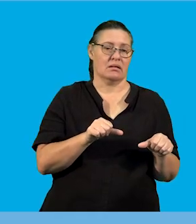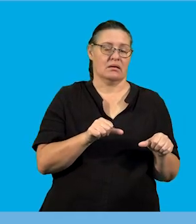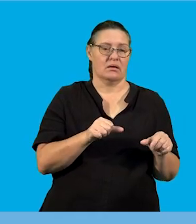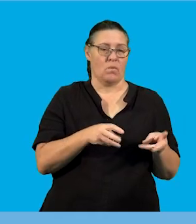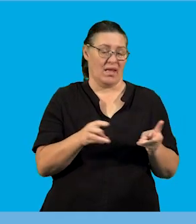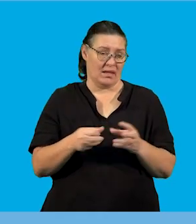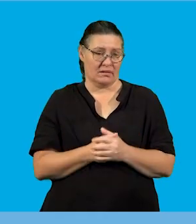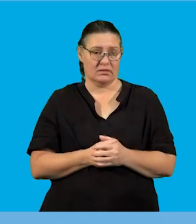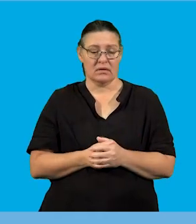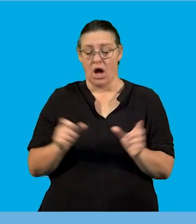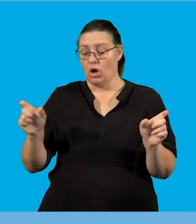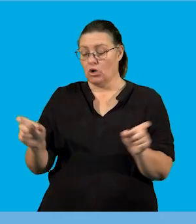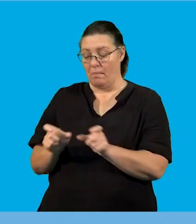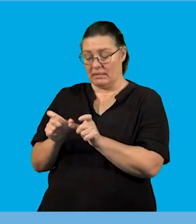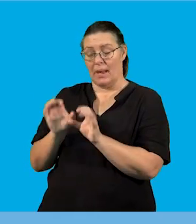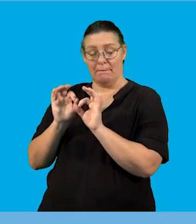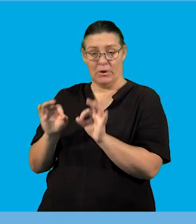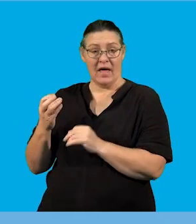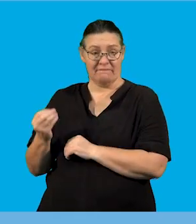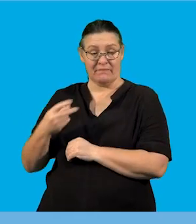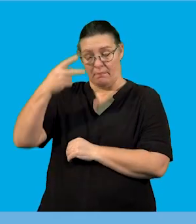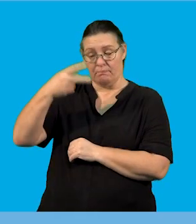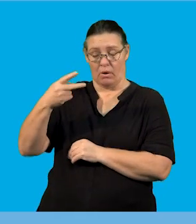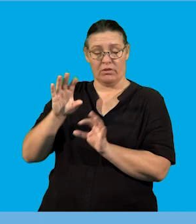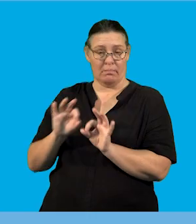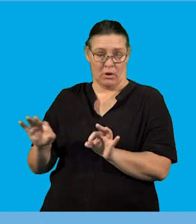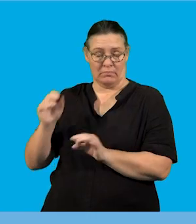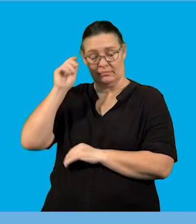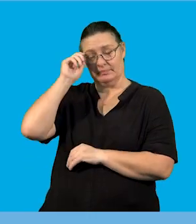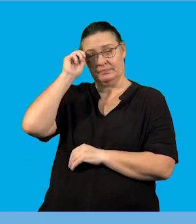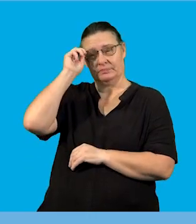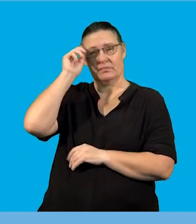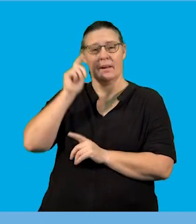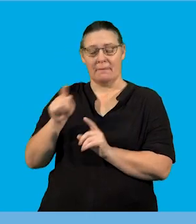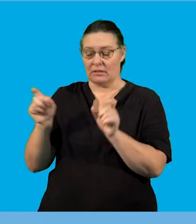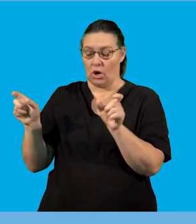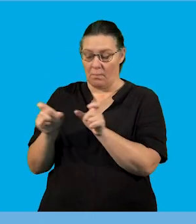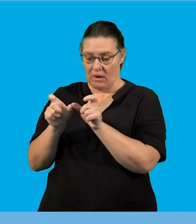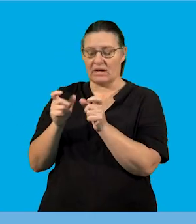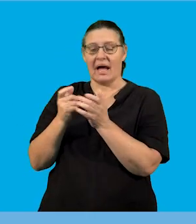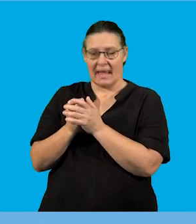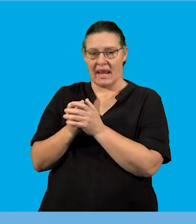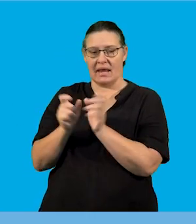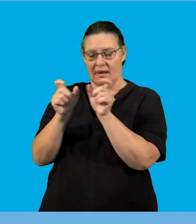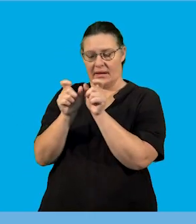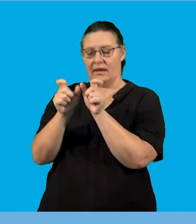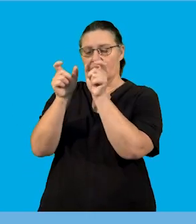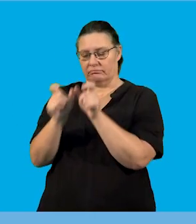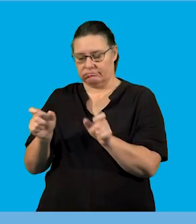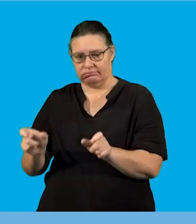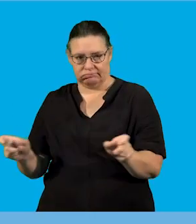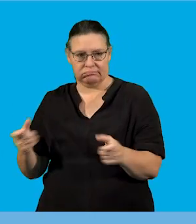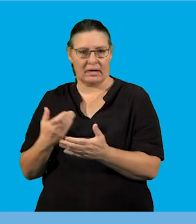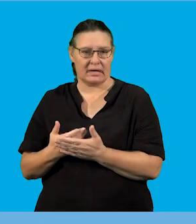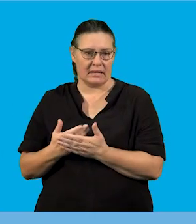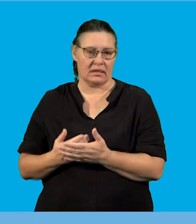means. Whereas a compound, that's also a pure substance. So both elements and a compound are pure substances, but a compound is a